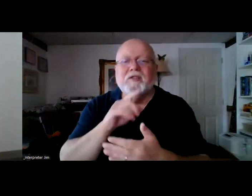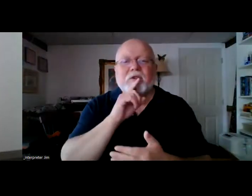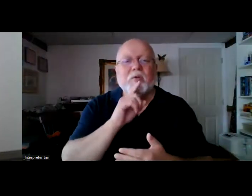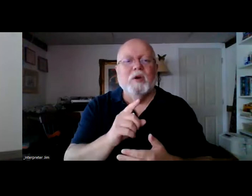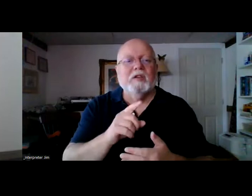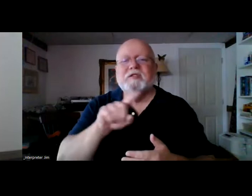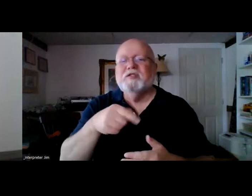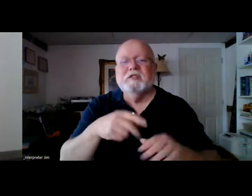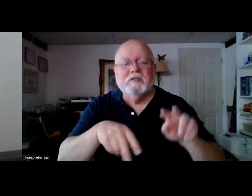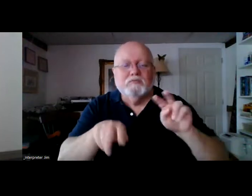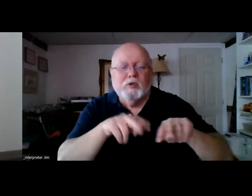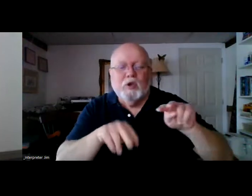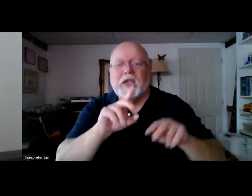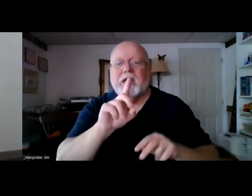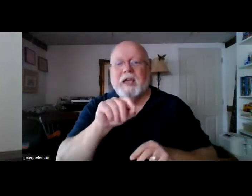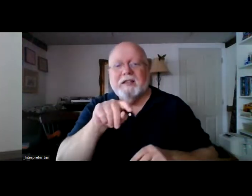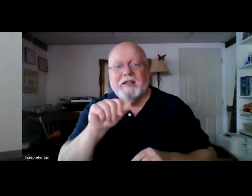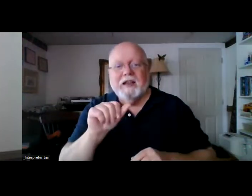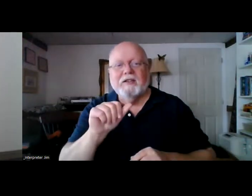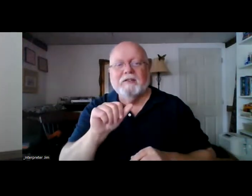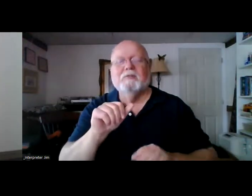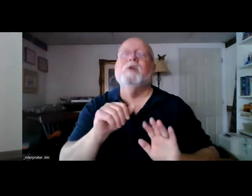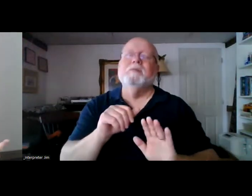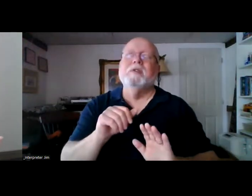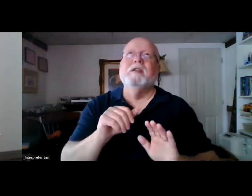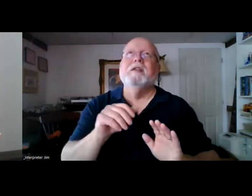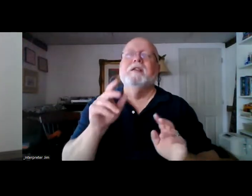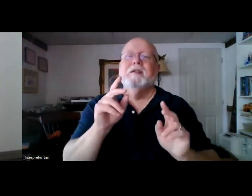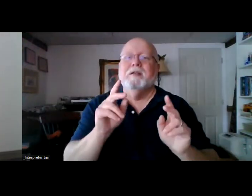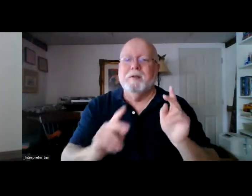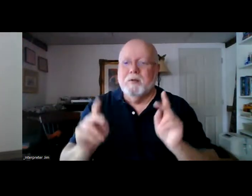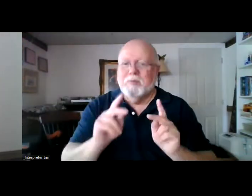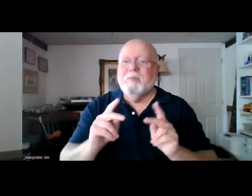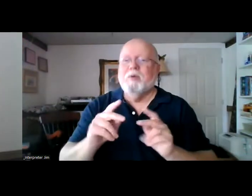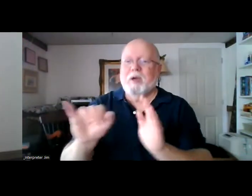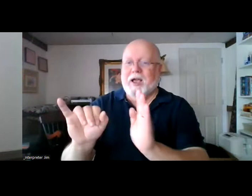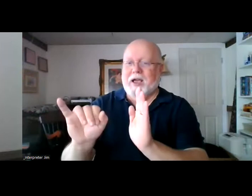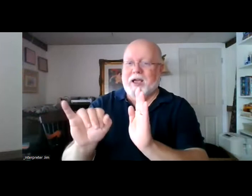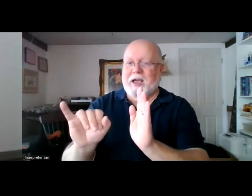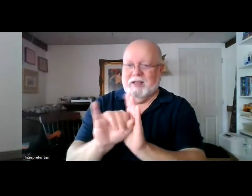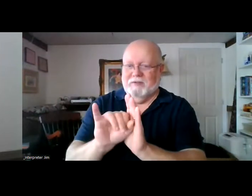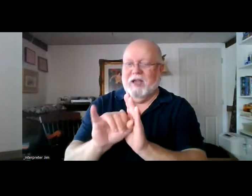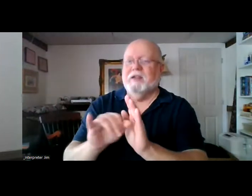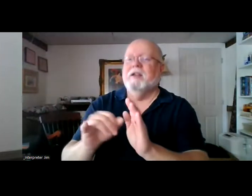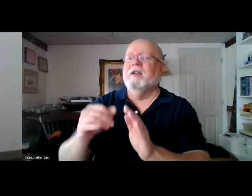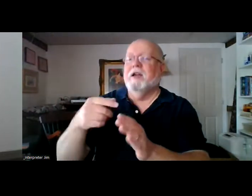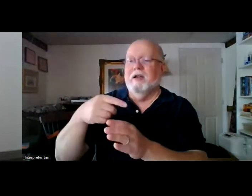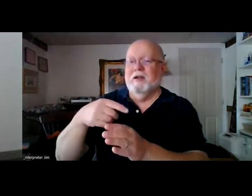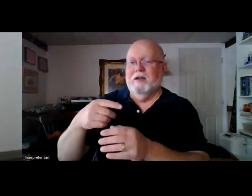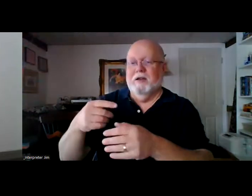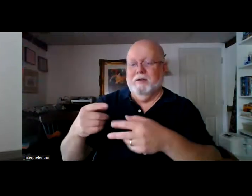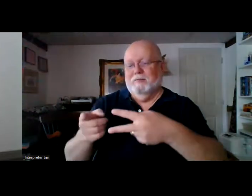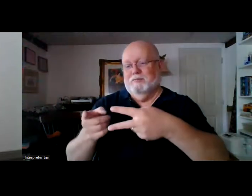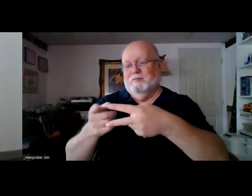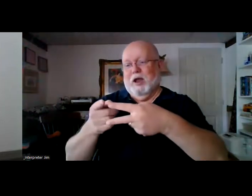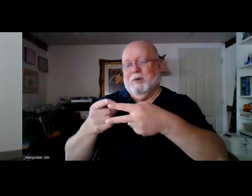looking at data that the people were identified as having a primary problem with major depression, and then a secondary